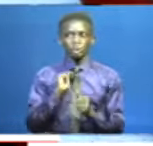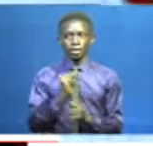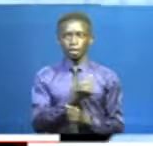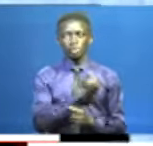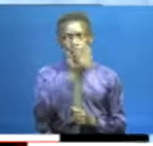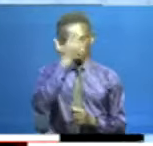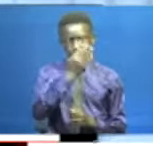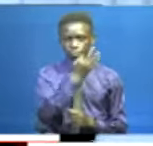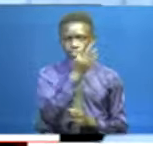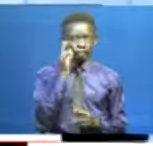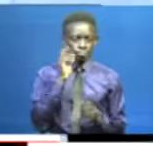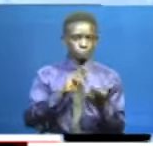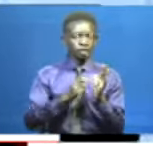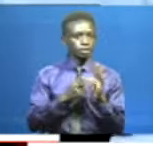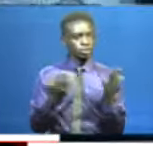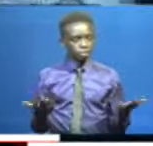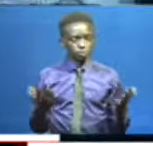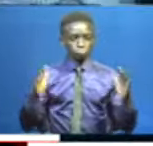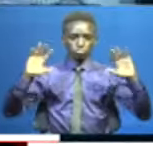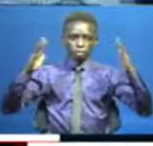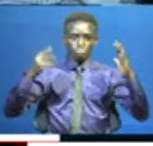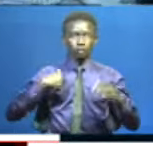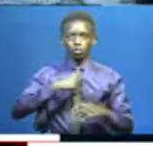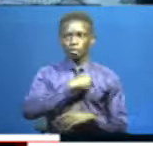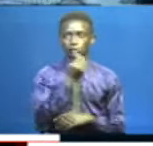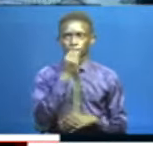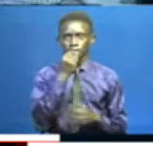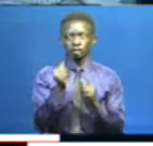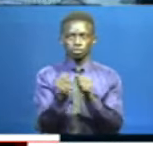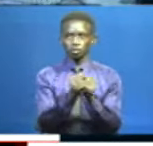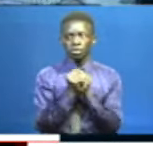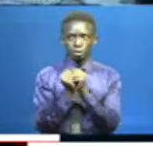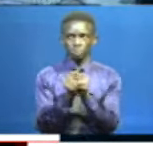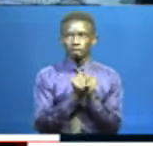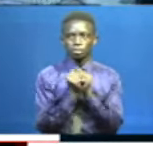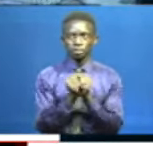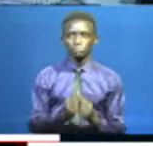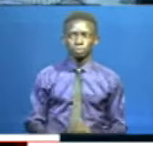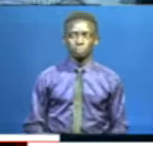celebration, and we eat together.